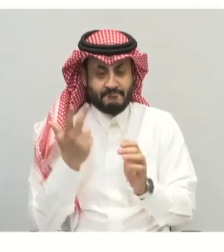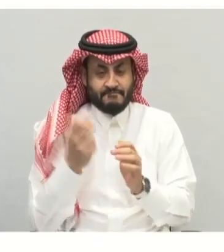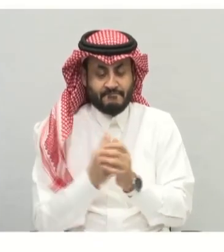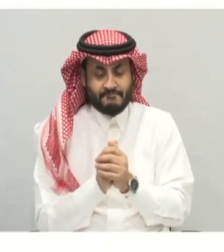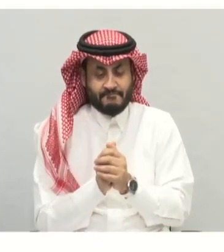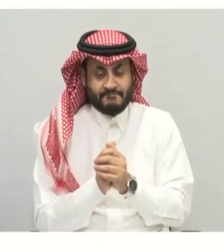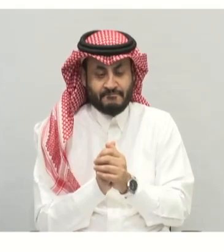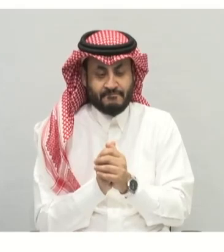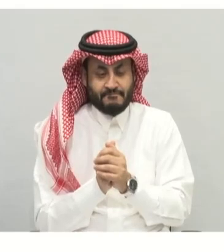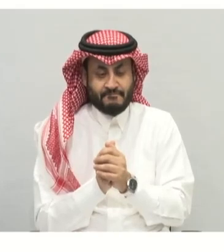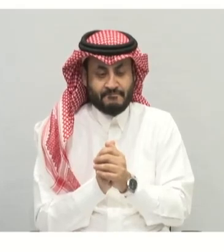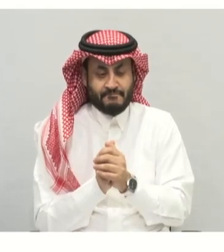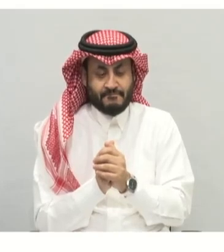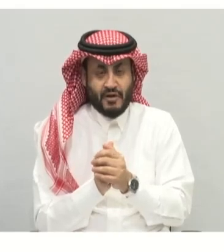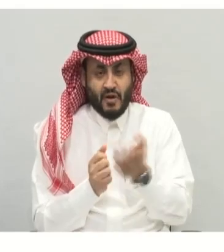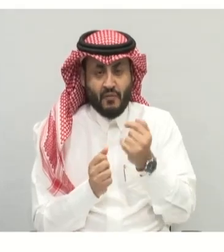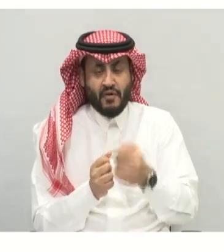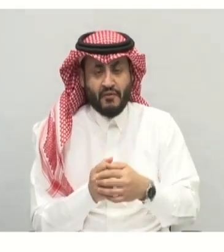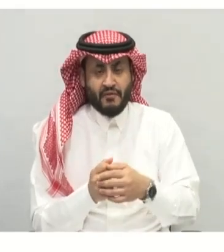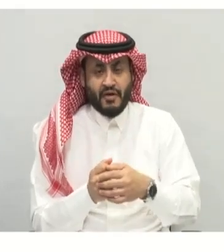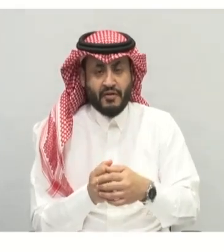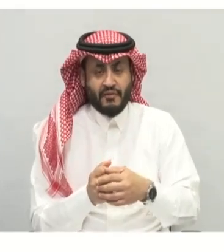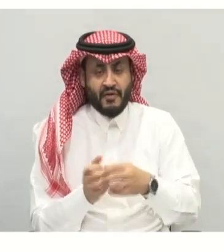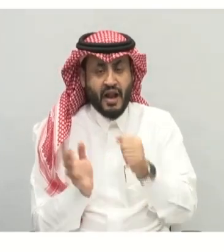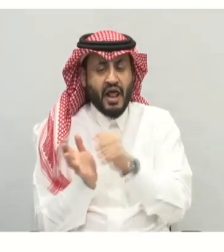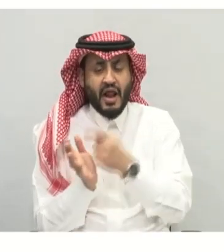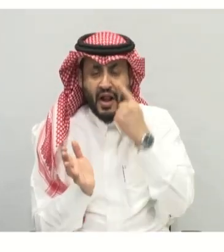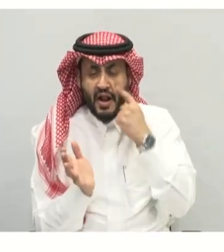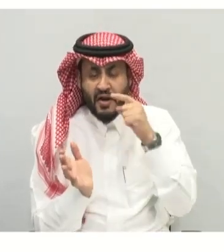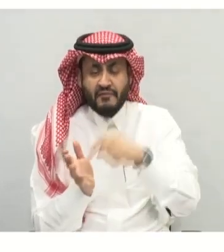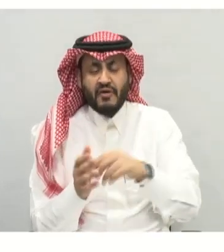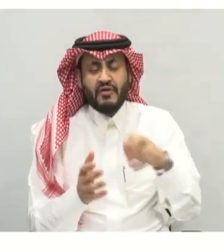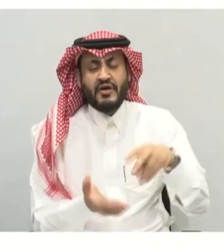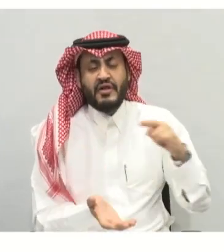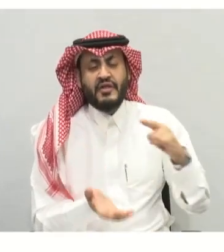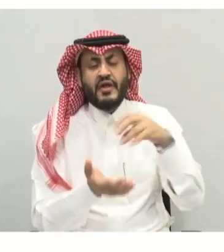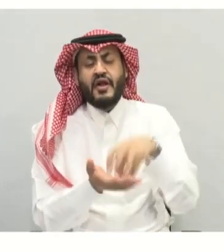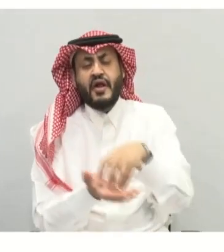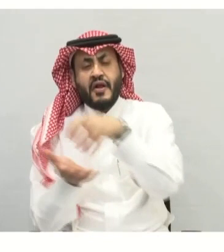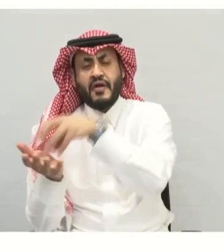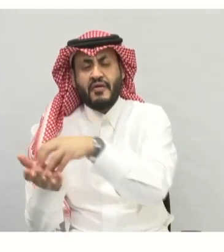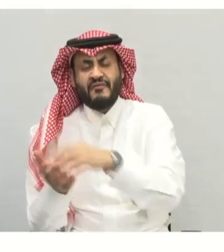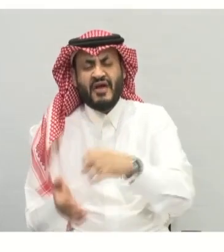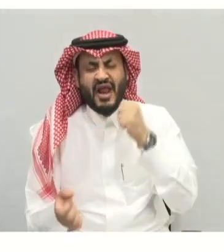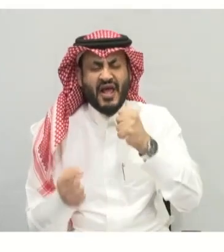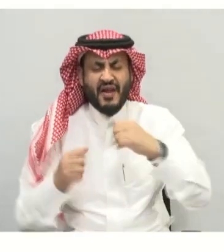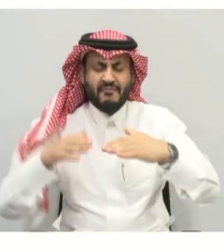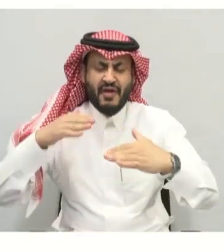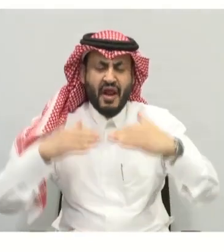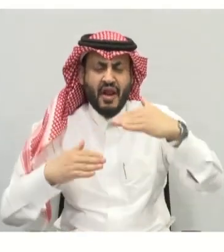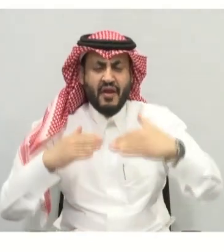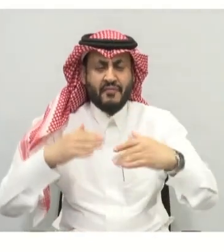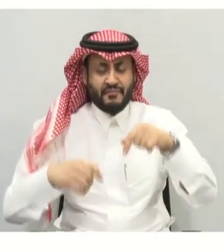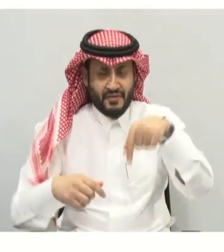three I ask you if you have you ever lived or traveled abroad and if you did have any difficulty in adjusting and